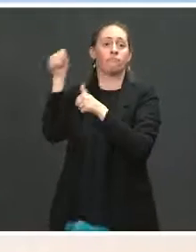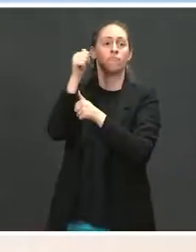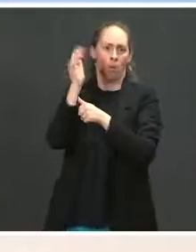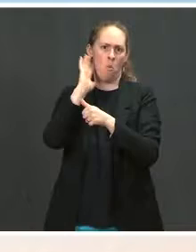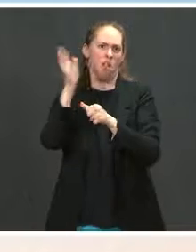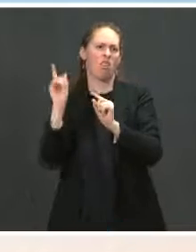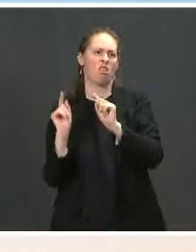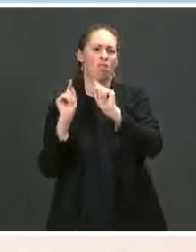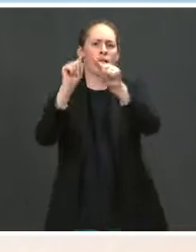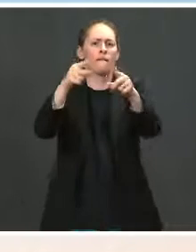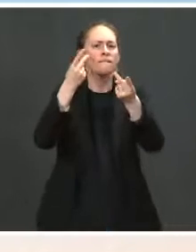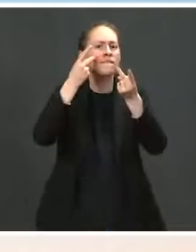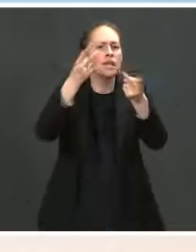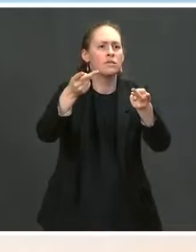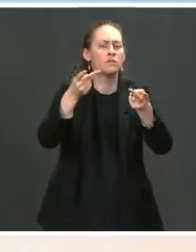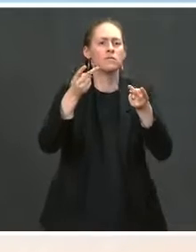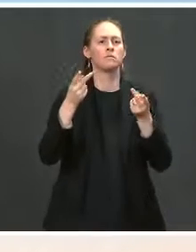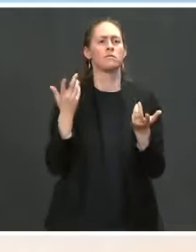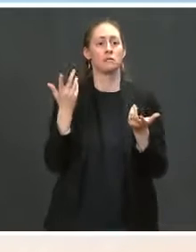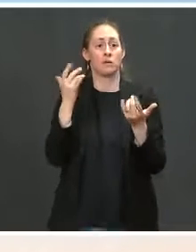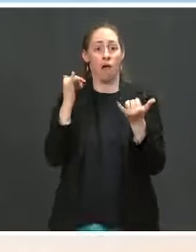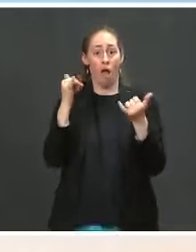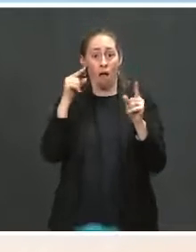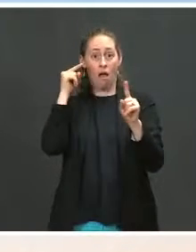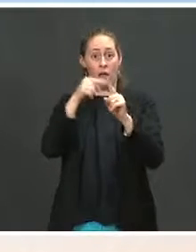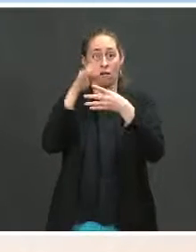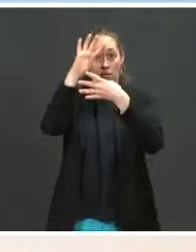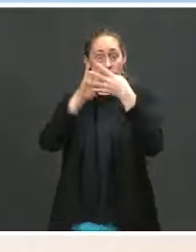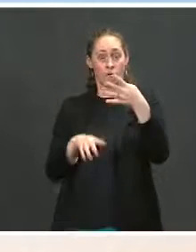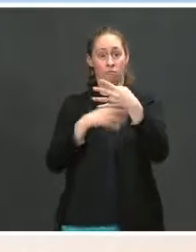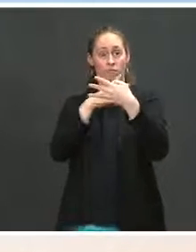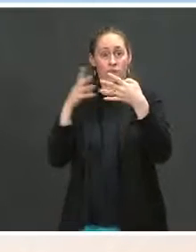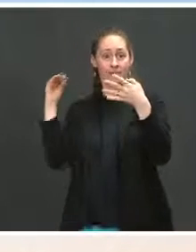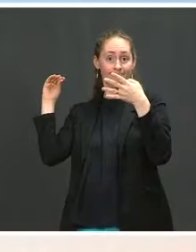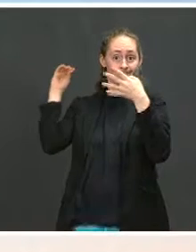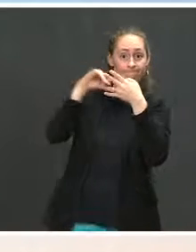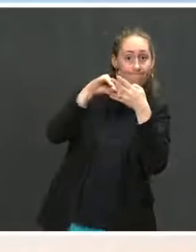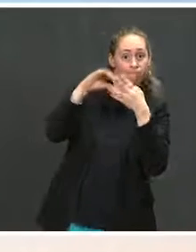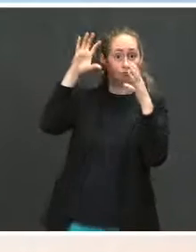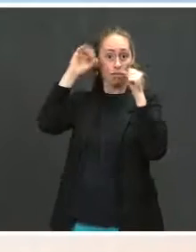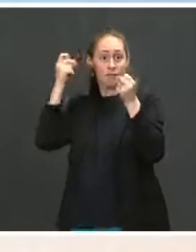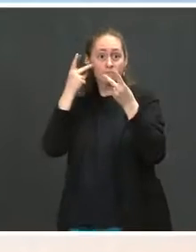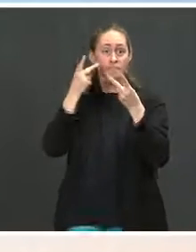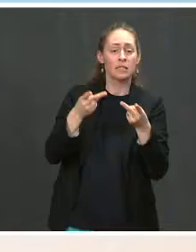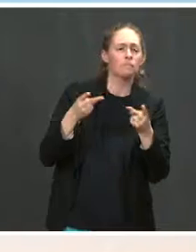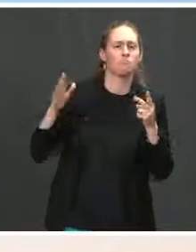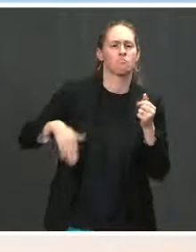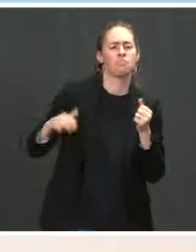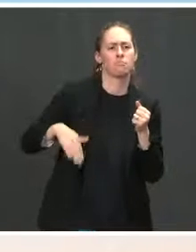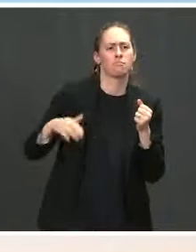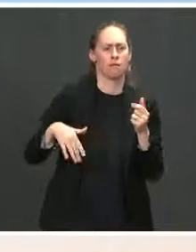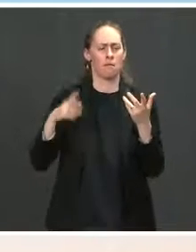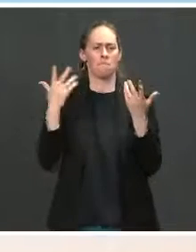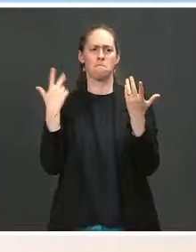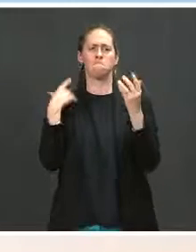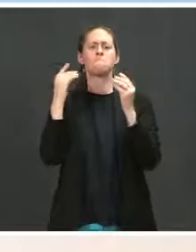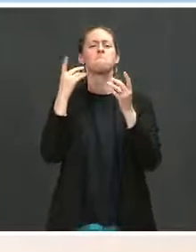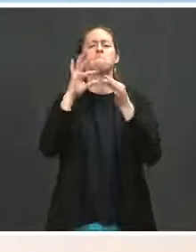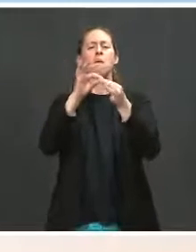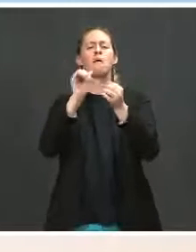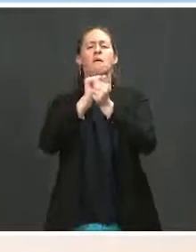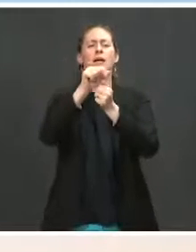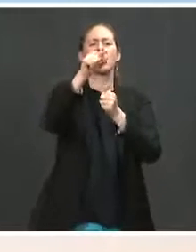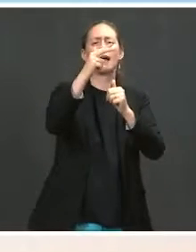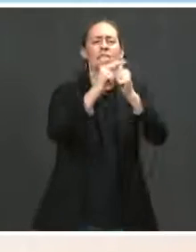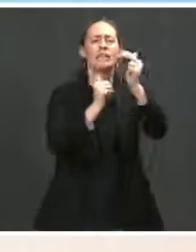visits to preview for you of the president's, but his focus is on solutions, is on opening up additional facilities, which we